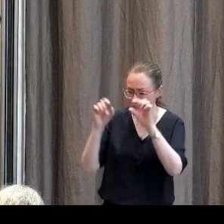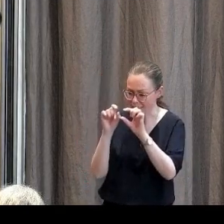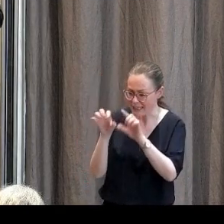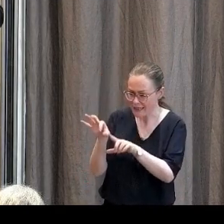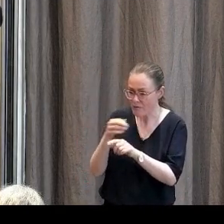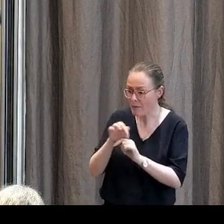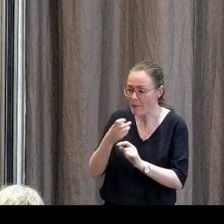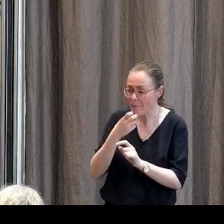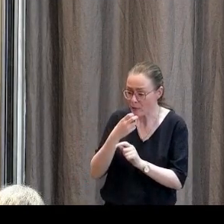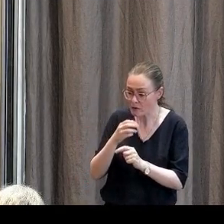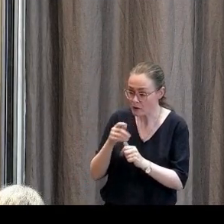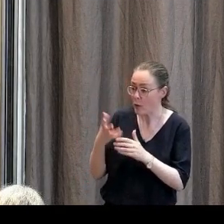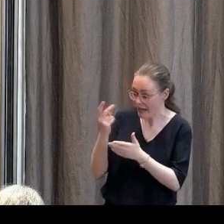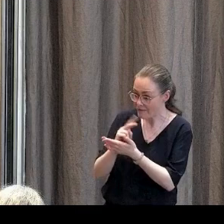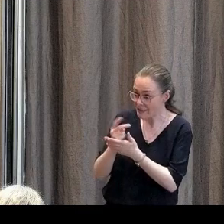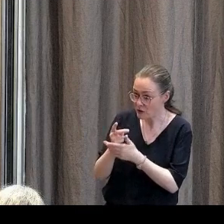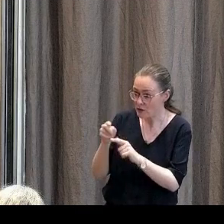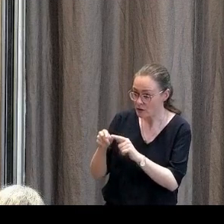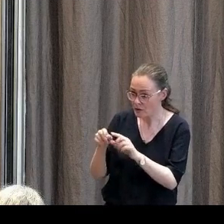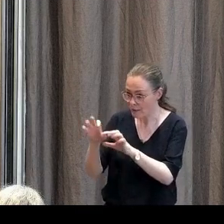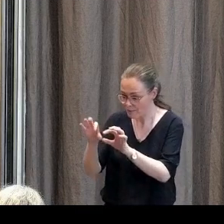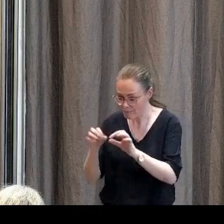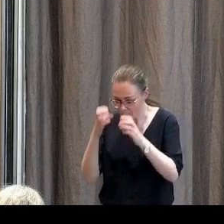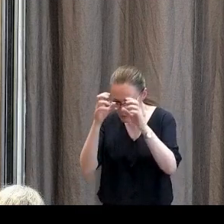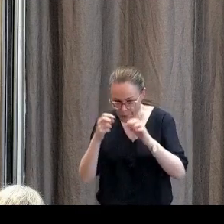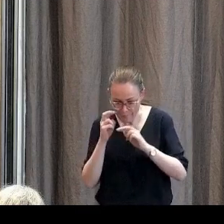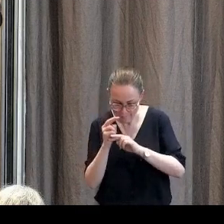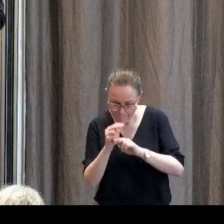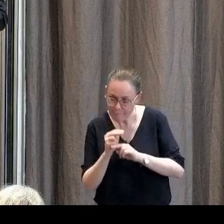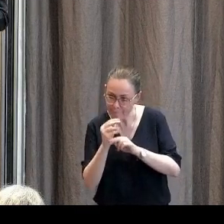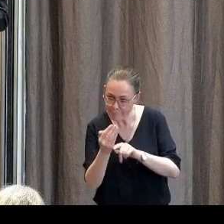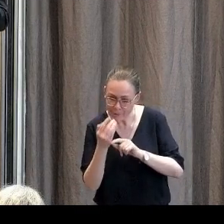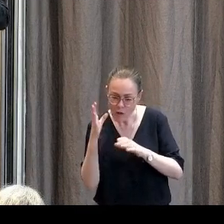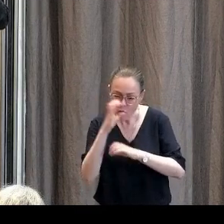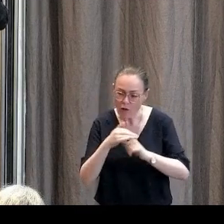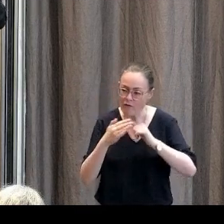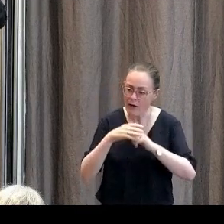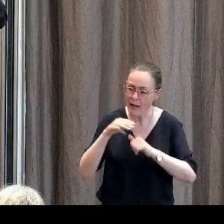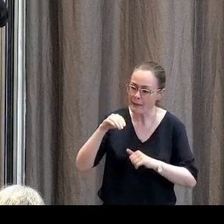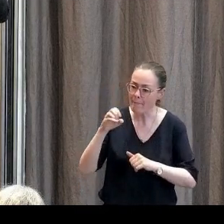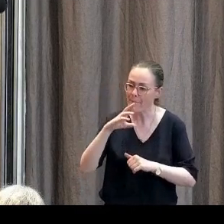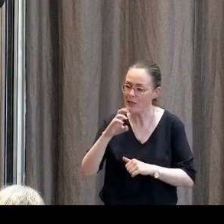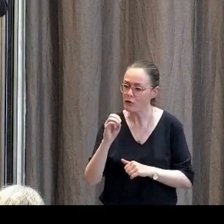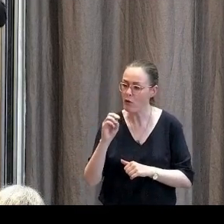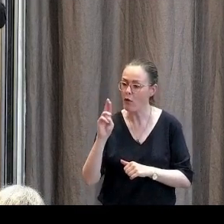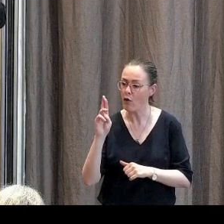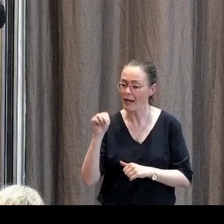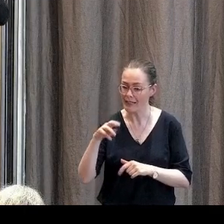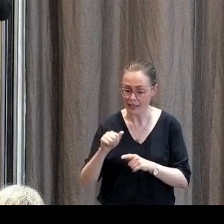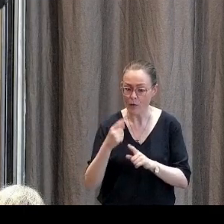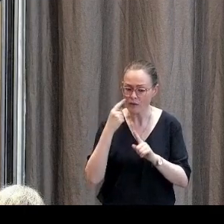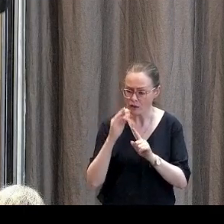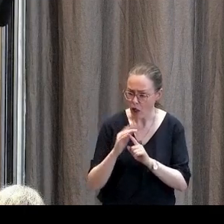of a mouse that's had seizures or epilepsy, and then we can look for these microRNA genes. And we spotted one that always went